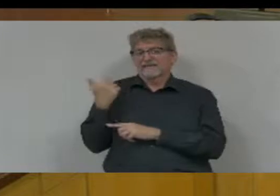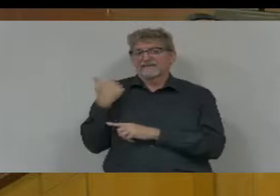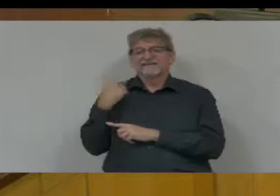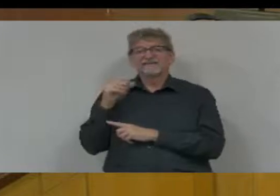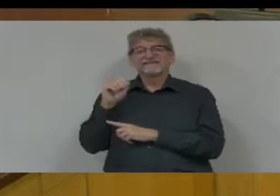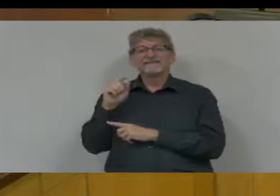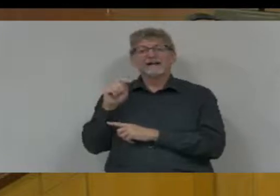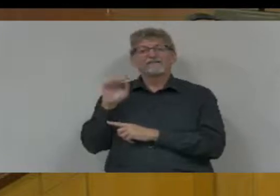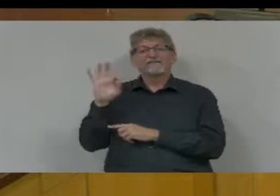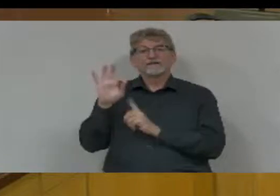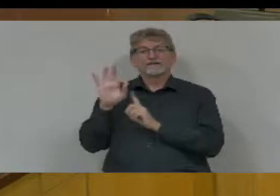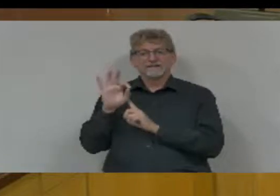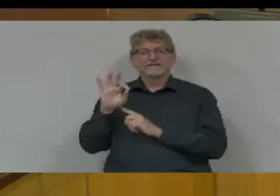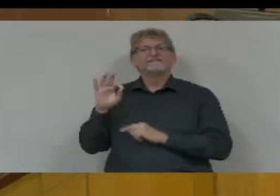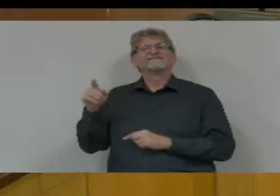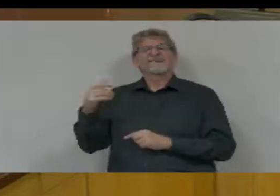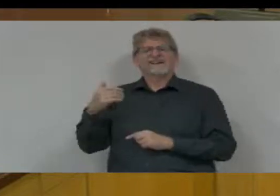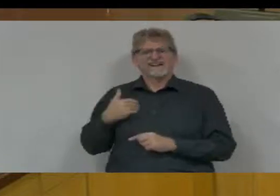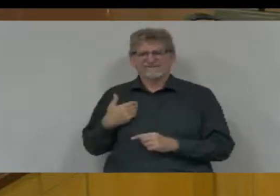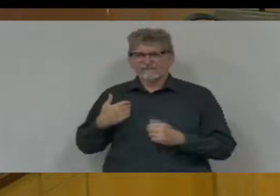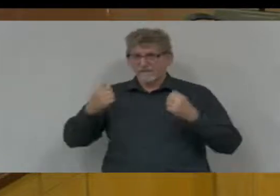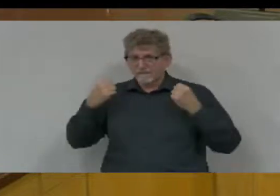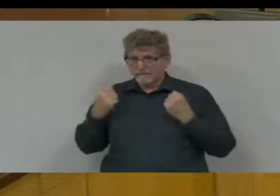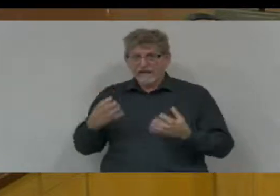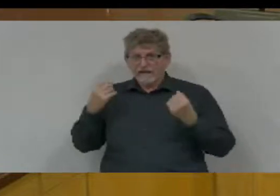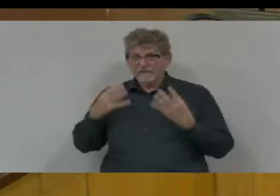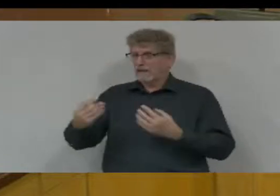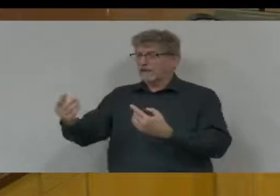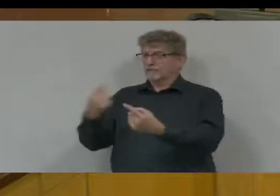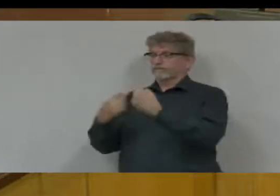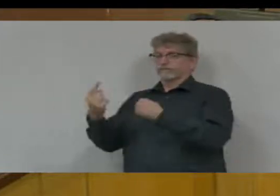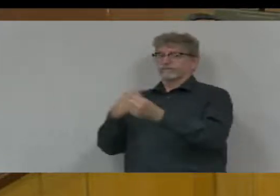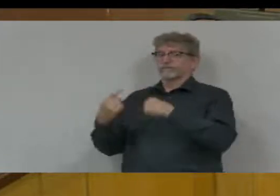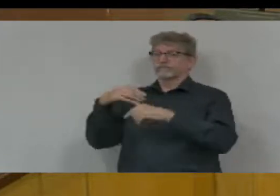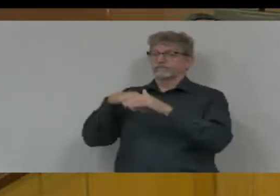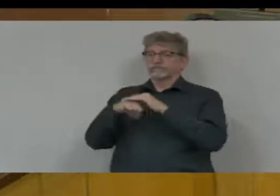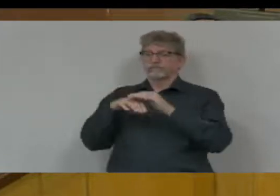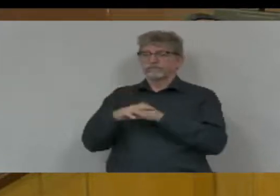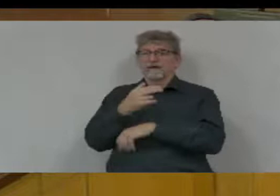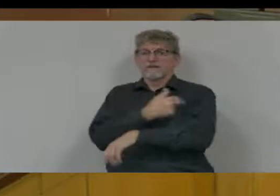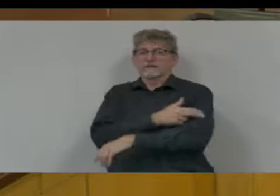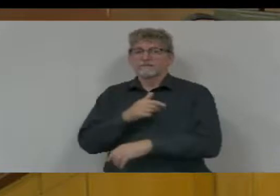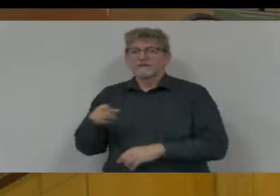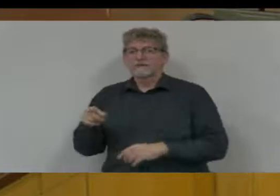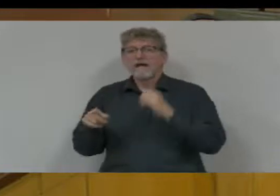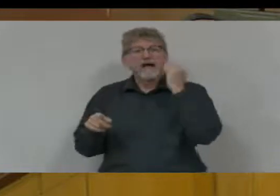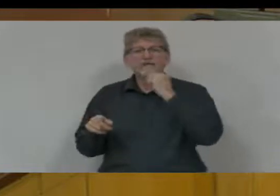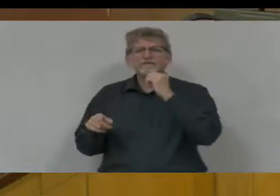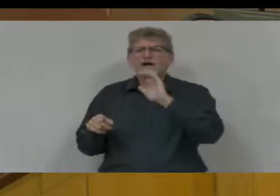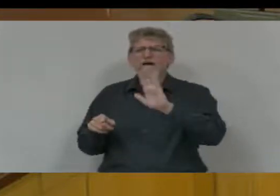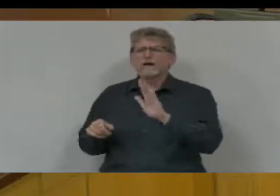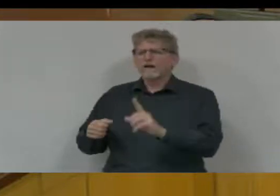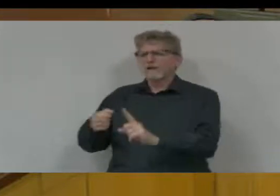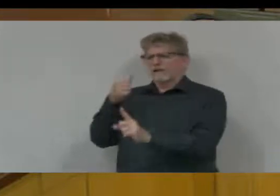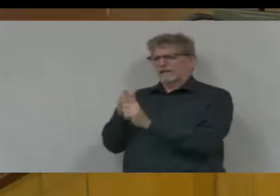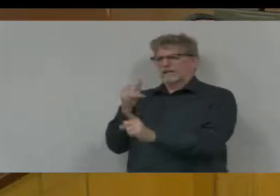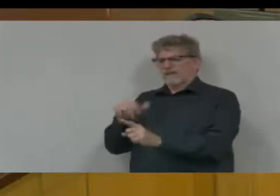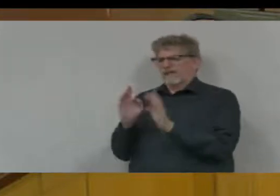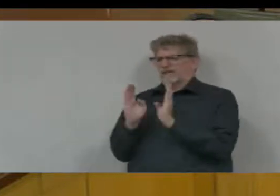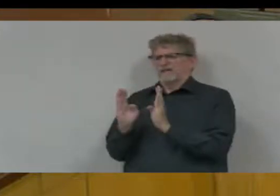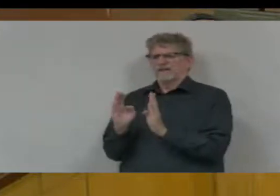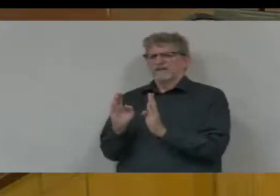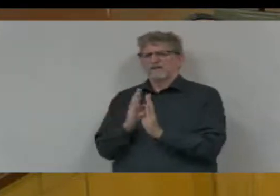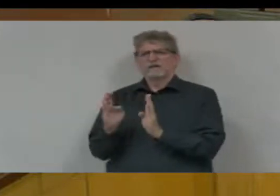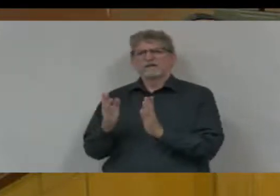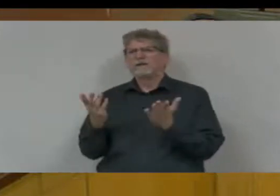a large number of admissions. That's not every day. There's a cyclic element to that, and you never know exactly when it's going to happen. So that's